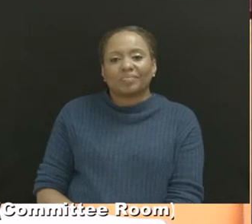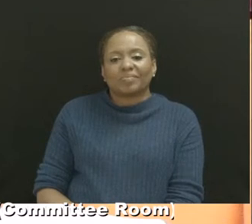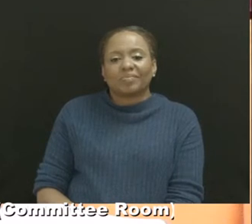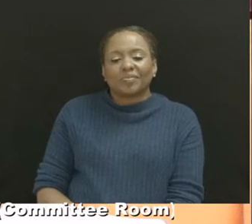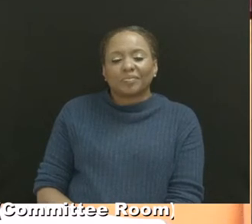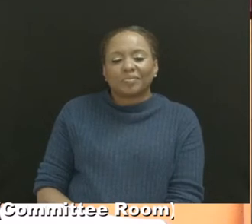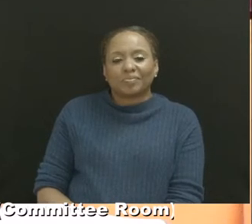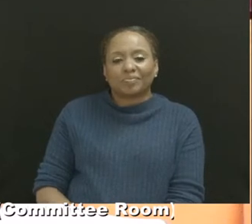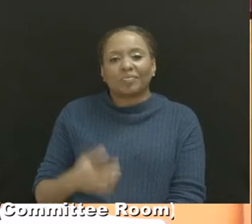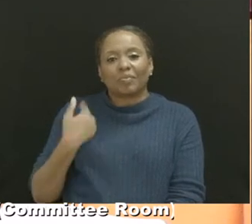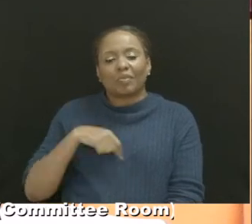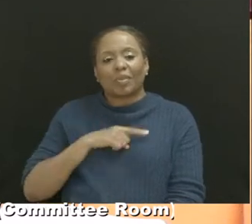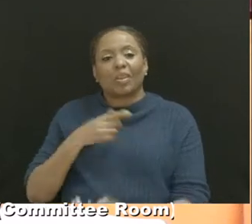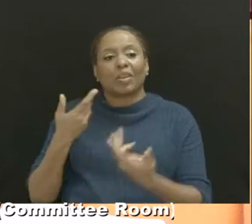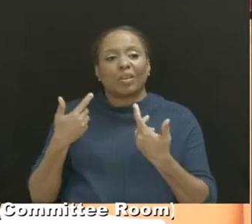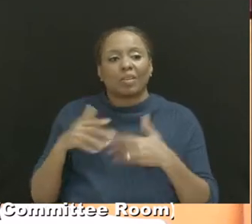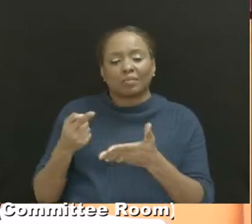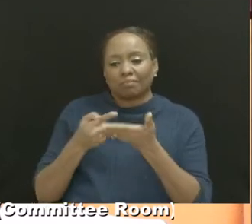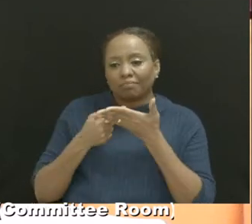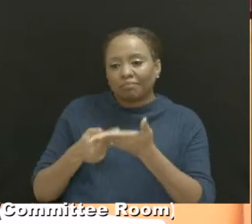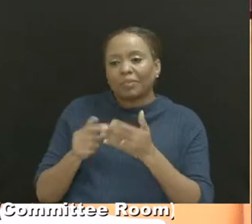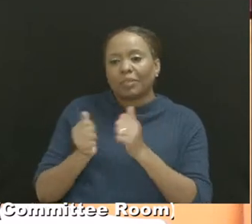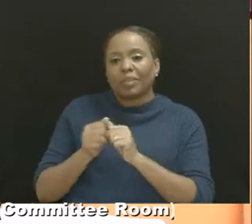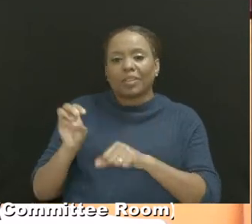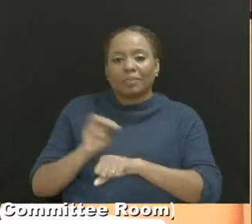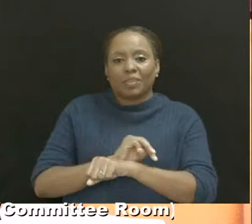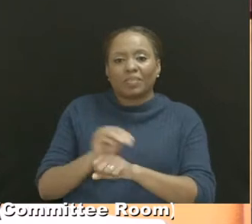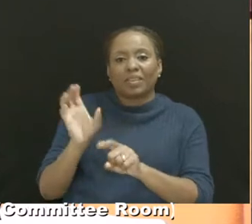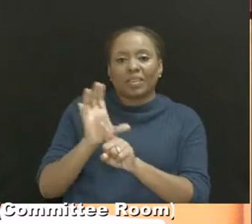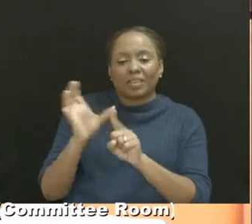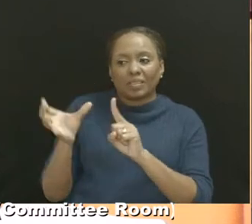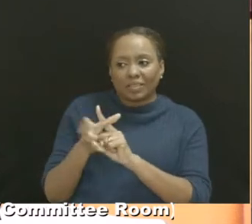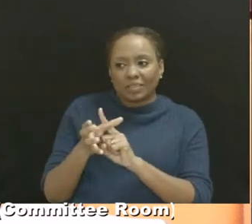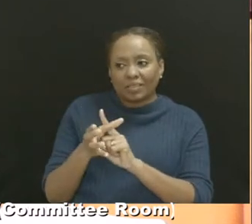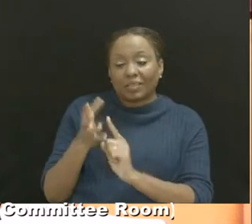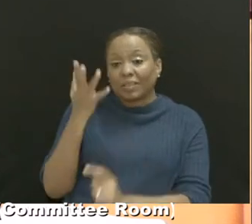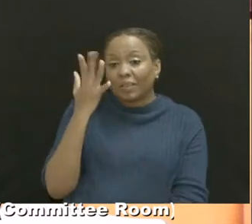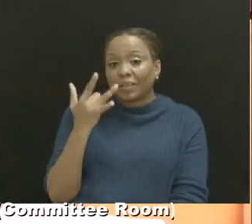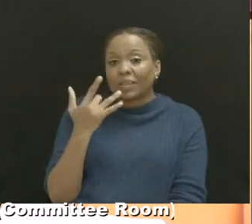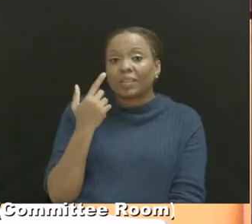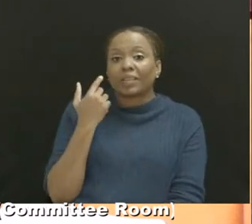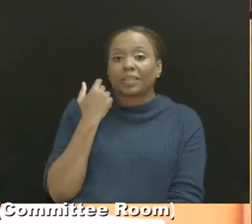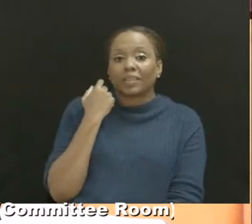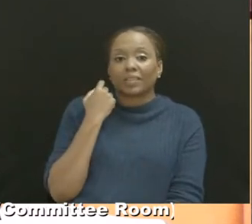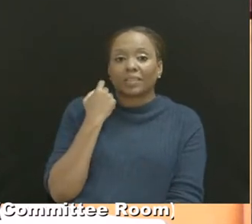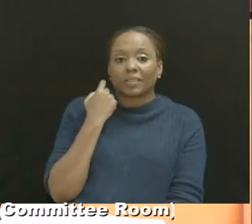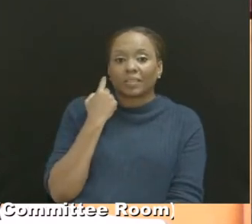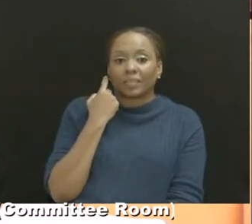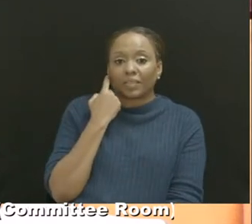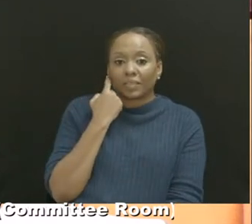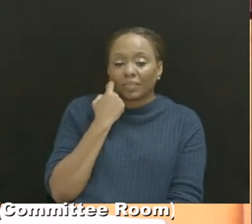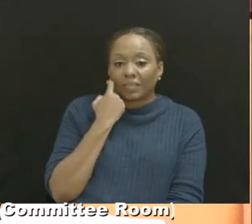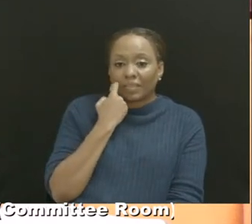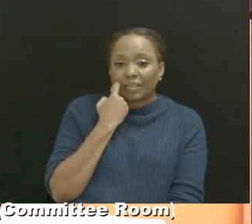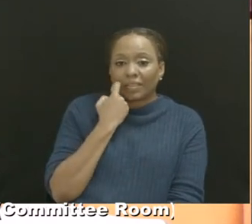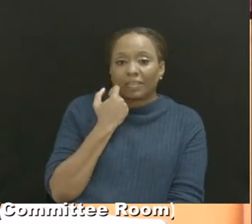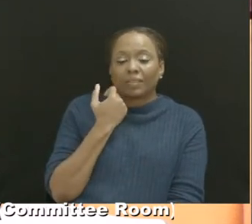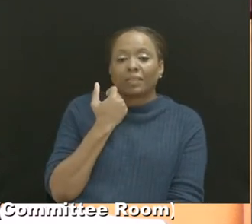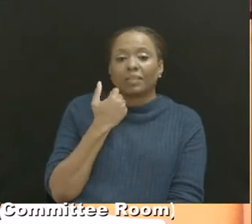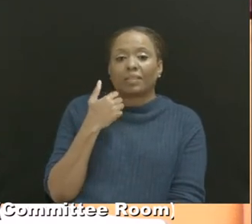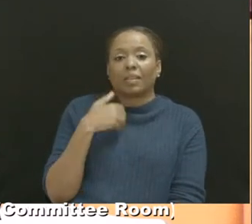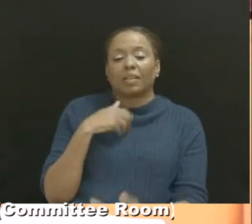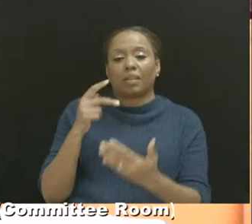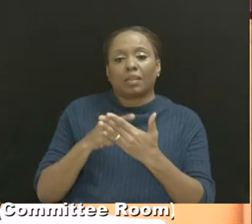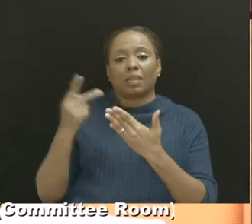started that conversation with the Ministry of Culture, because only recently We had a project started in